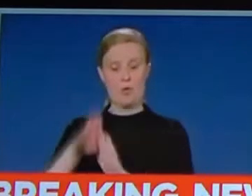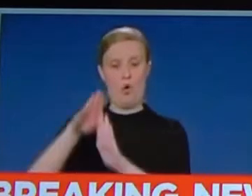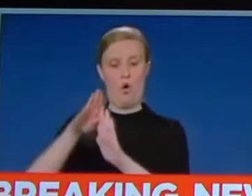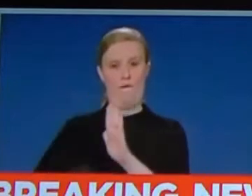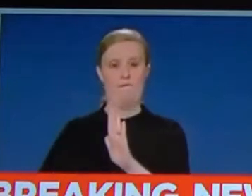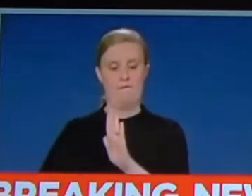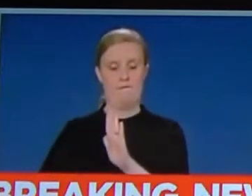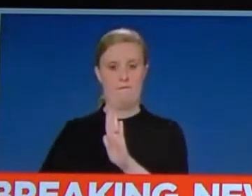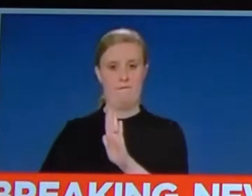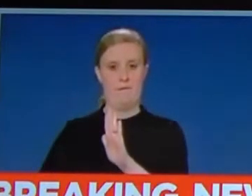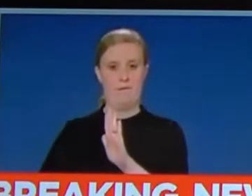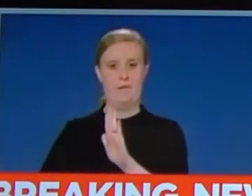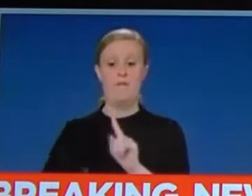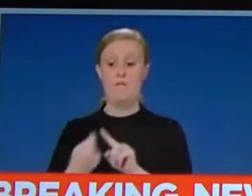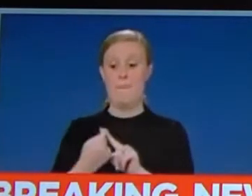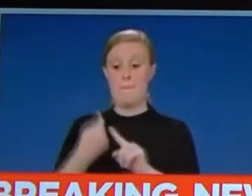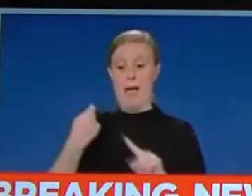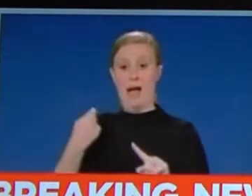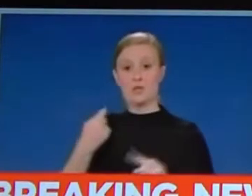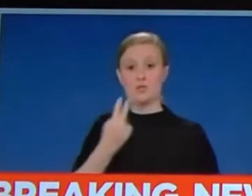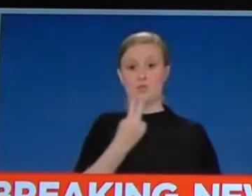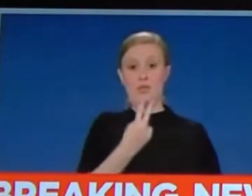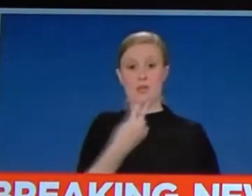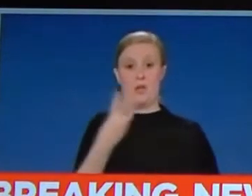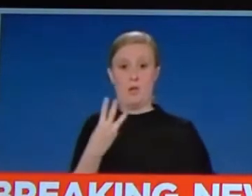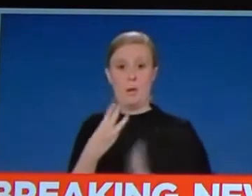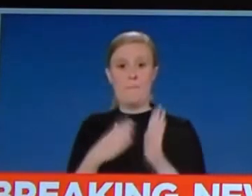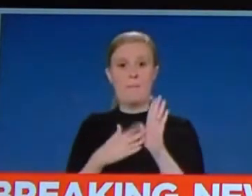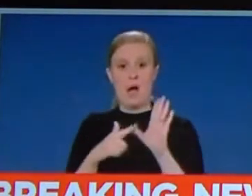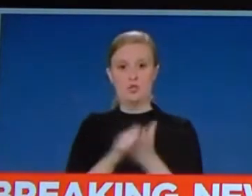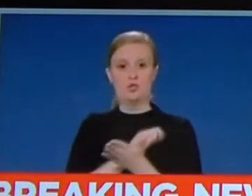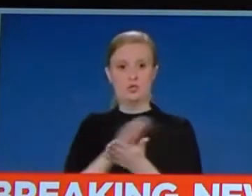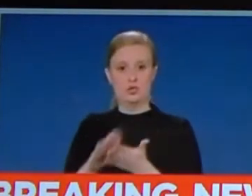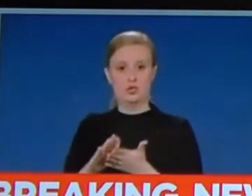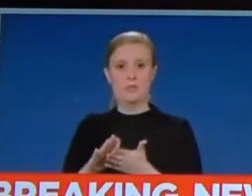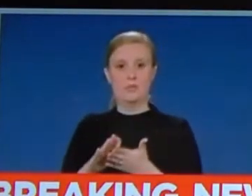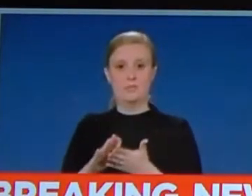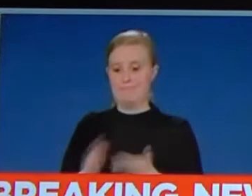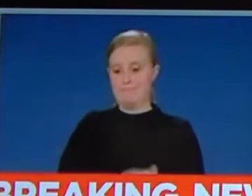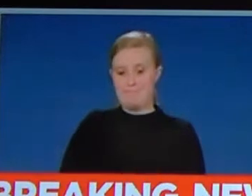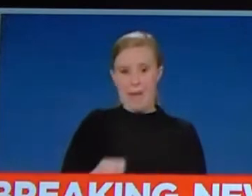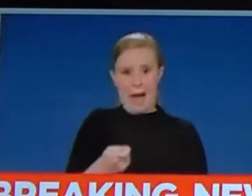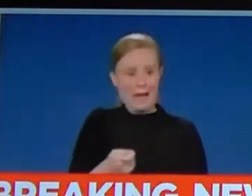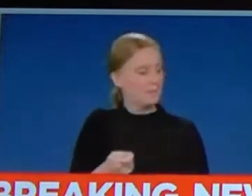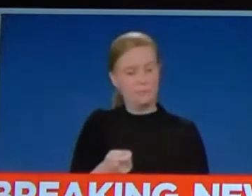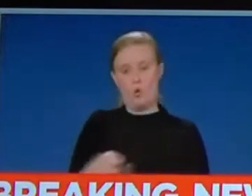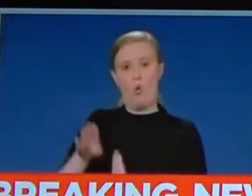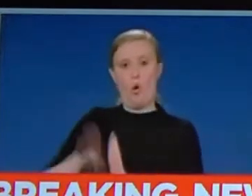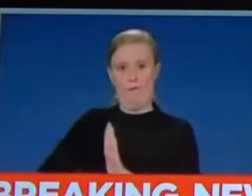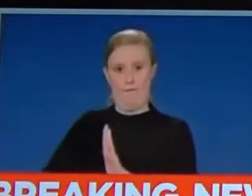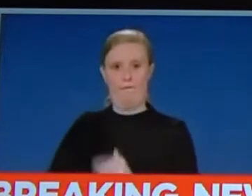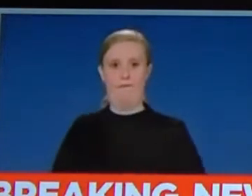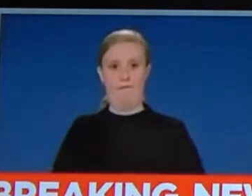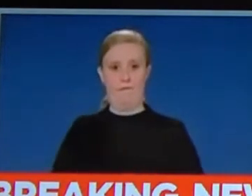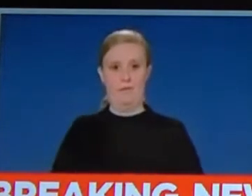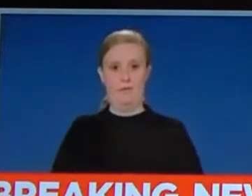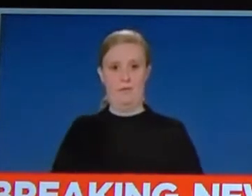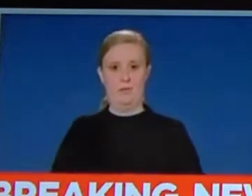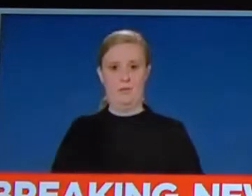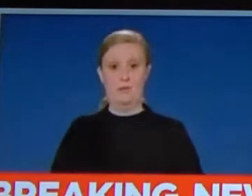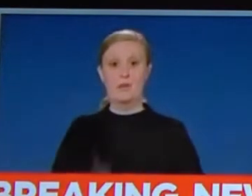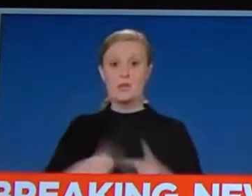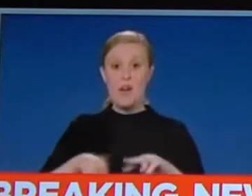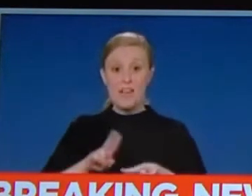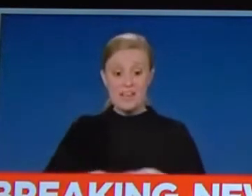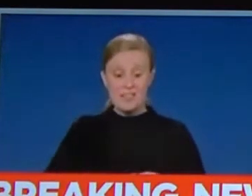back to the 23rd of March. So the hope is that now all parents who need will get the care they want,